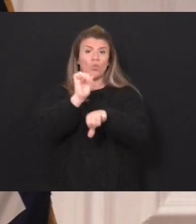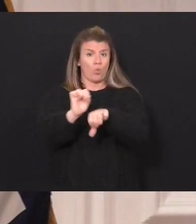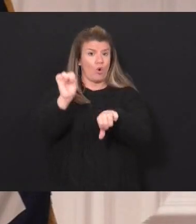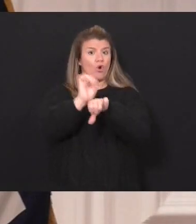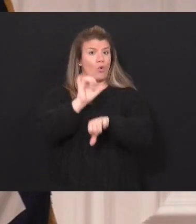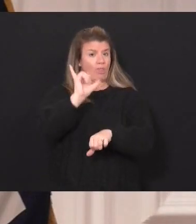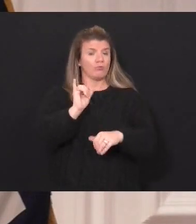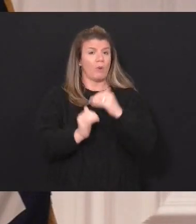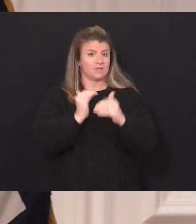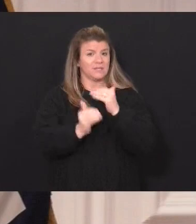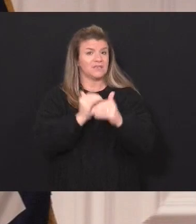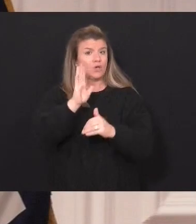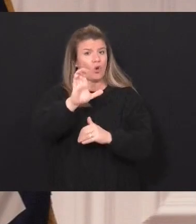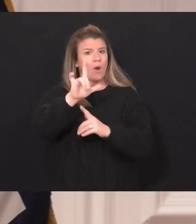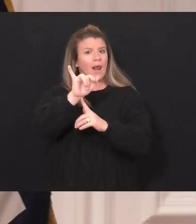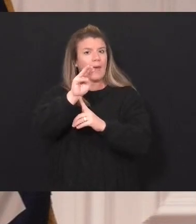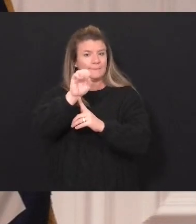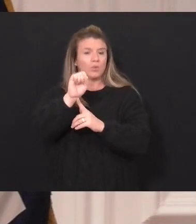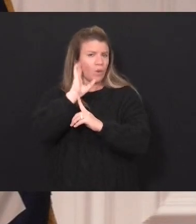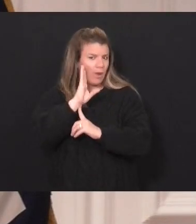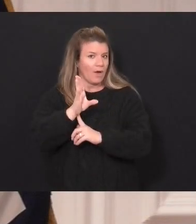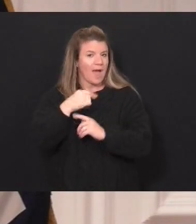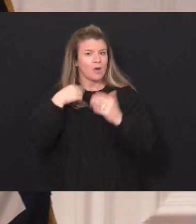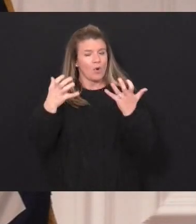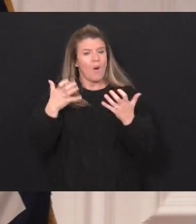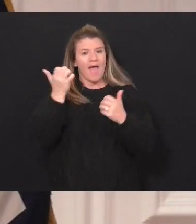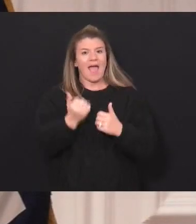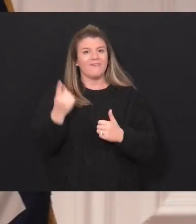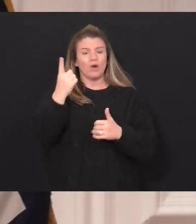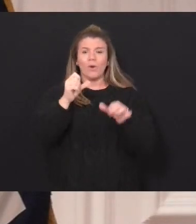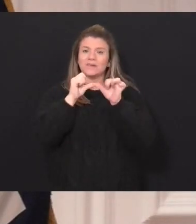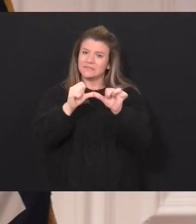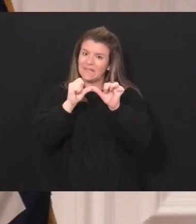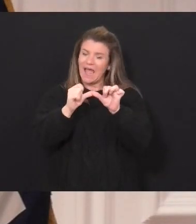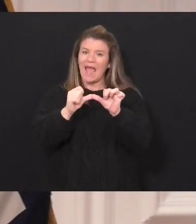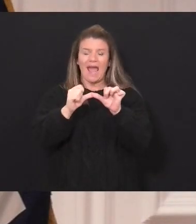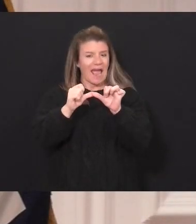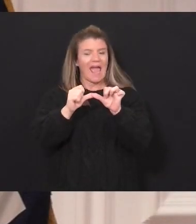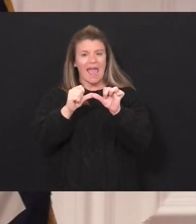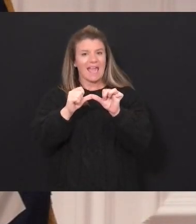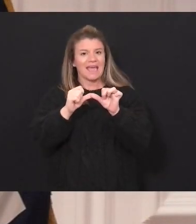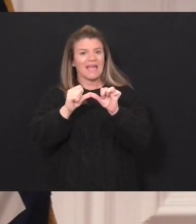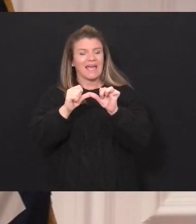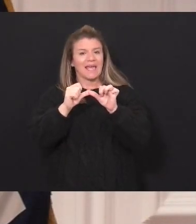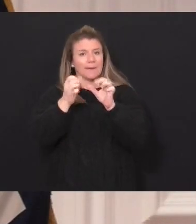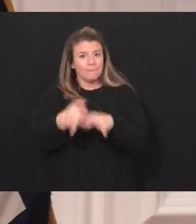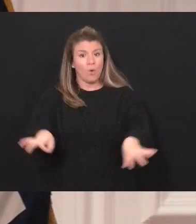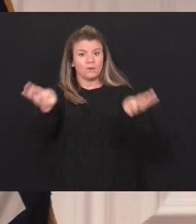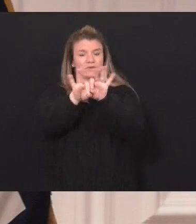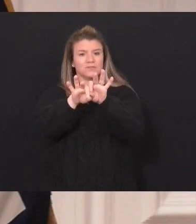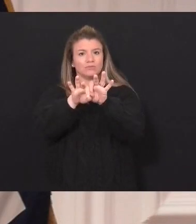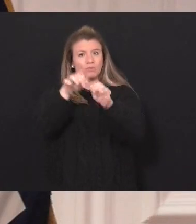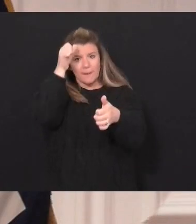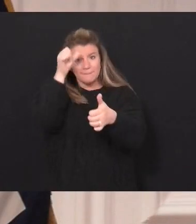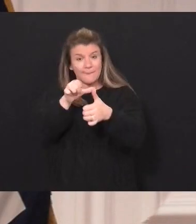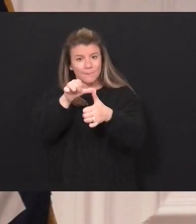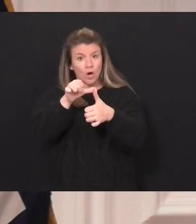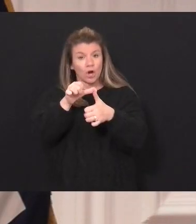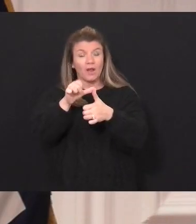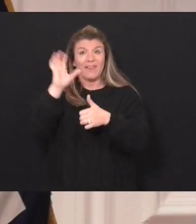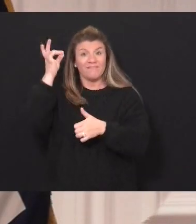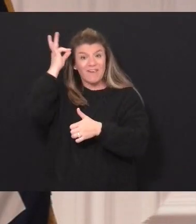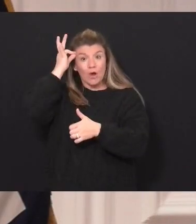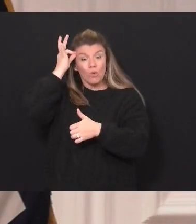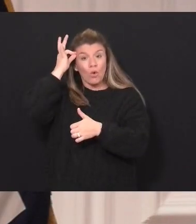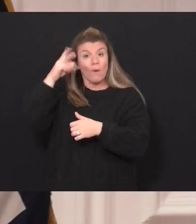processed and everything, and I just want everybody to stay tuned and really dial into what's happening on the federal stimulus